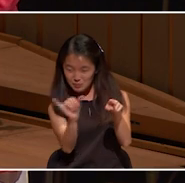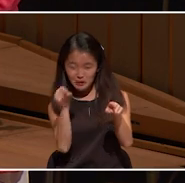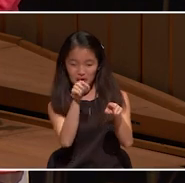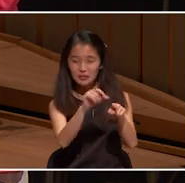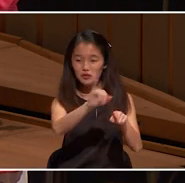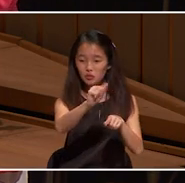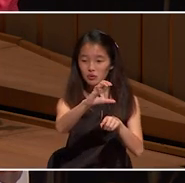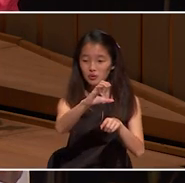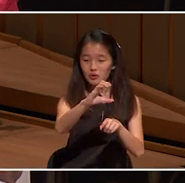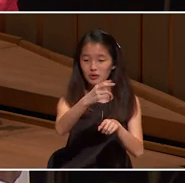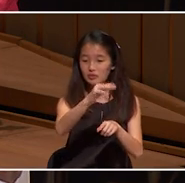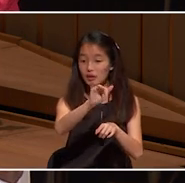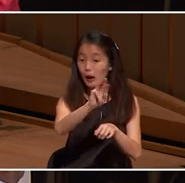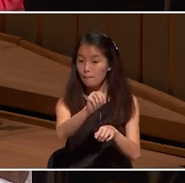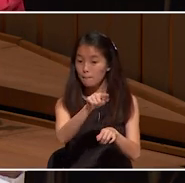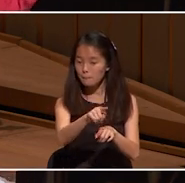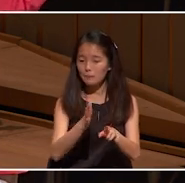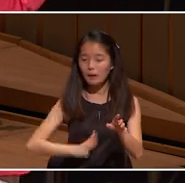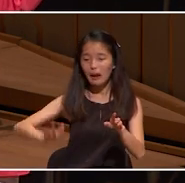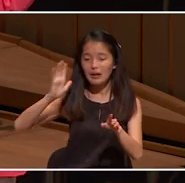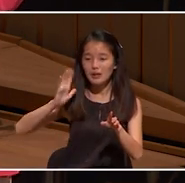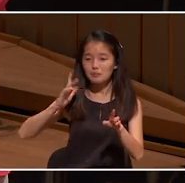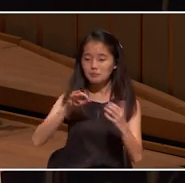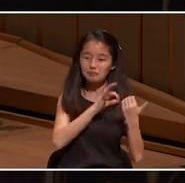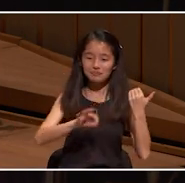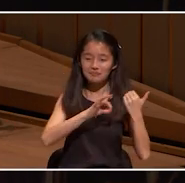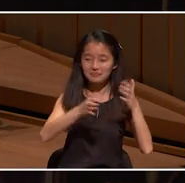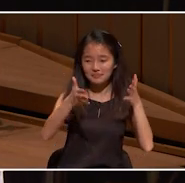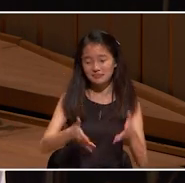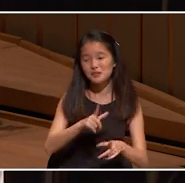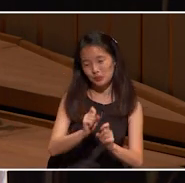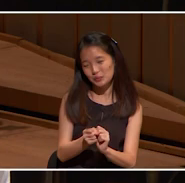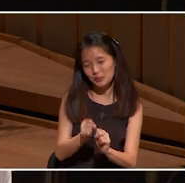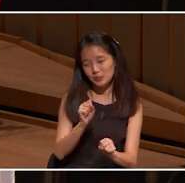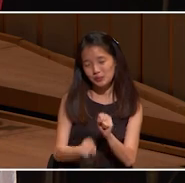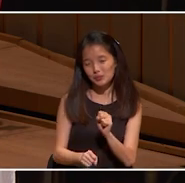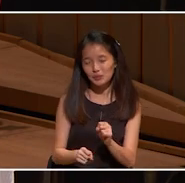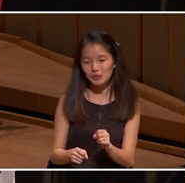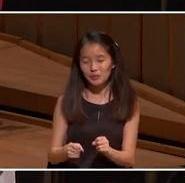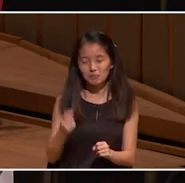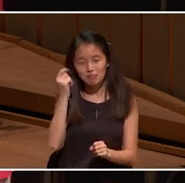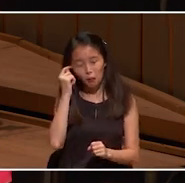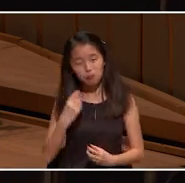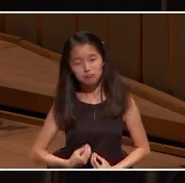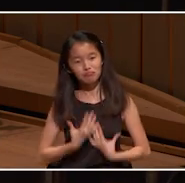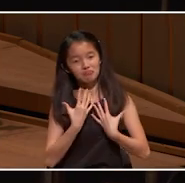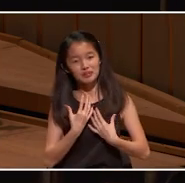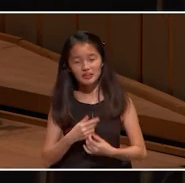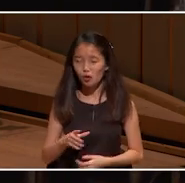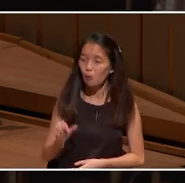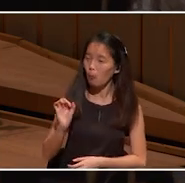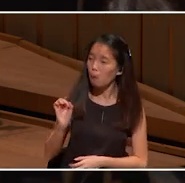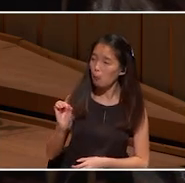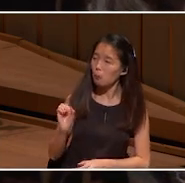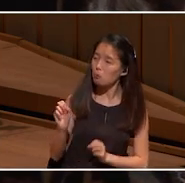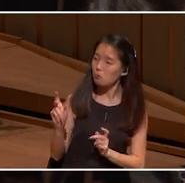thought it's a fitting theme for that. So Joachim has the same sound as Joachim as well. Very, yes. All right, I'm gonna get you into the